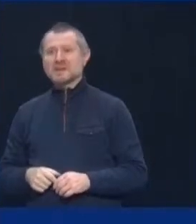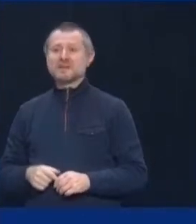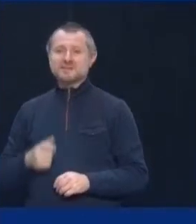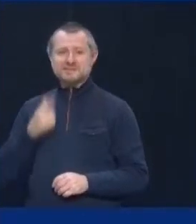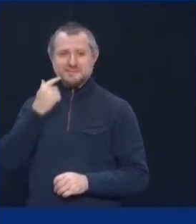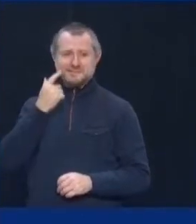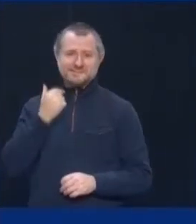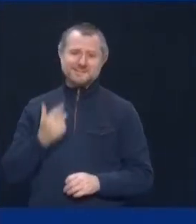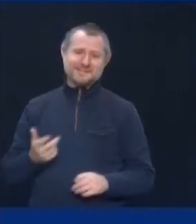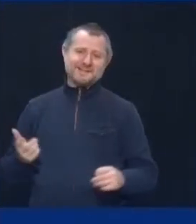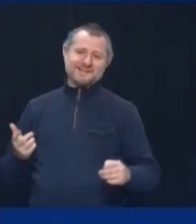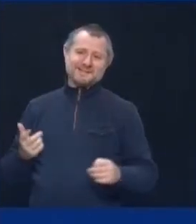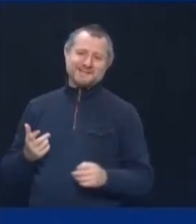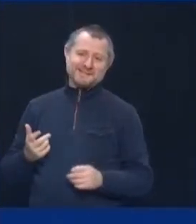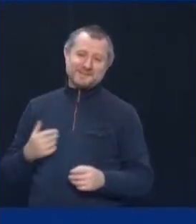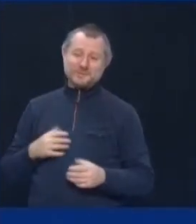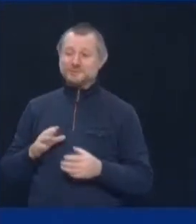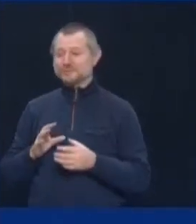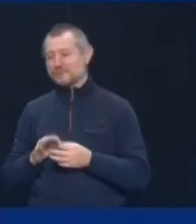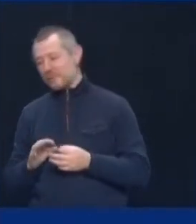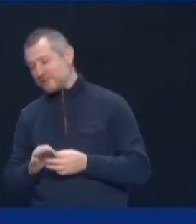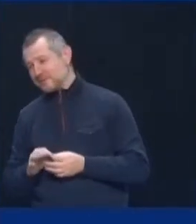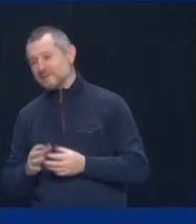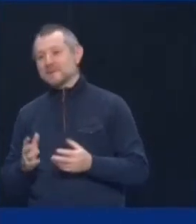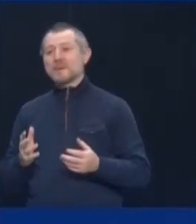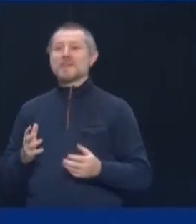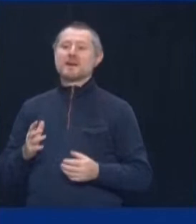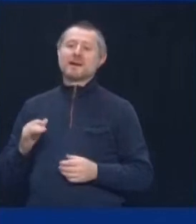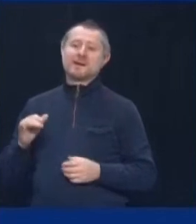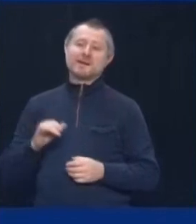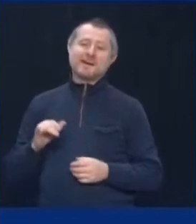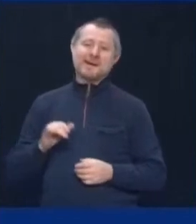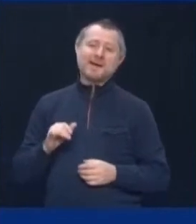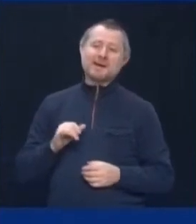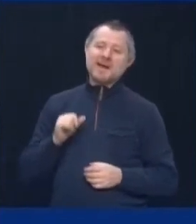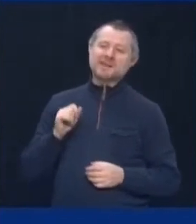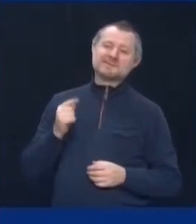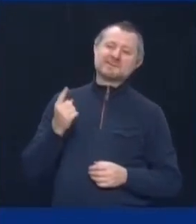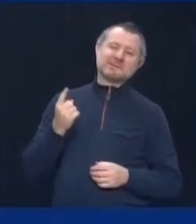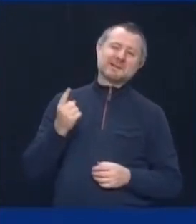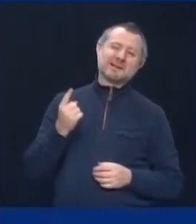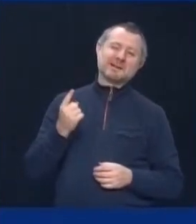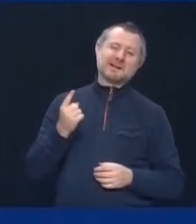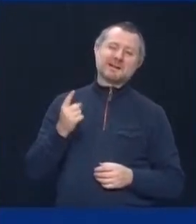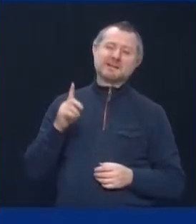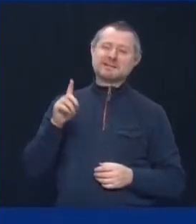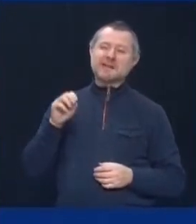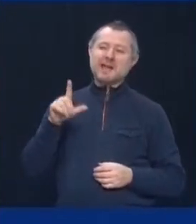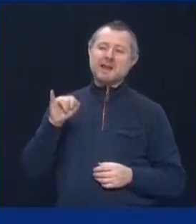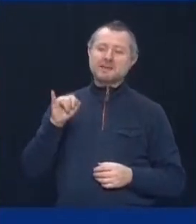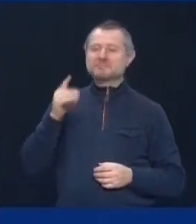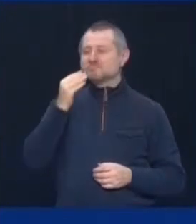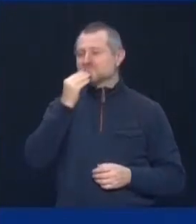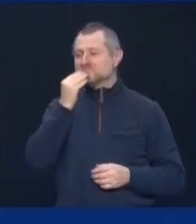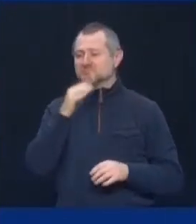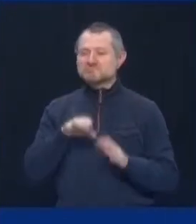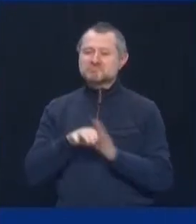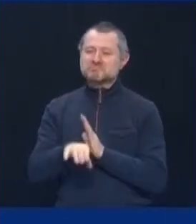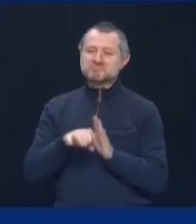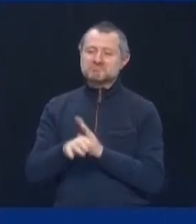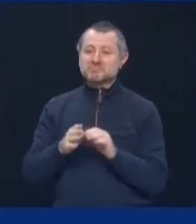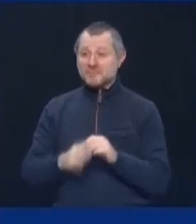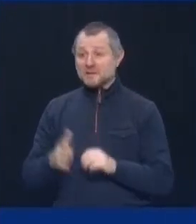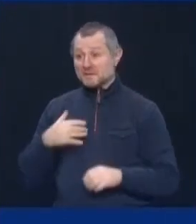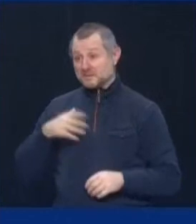I tell the story, we're in like a delicatessen one day. And my father was in